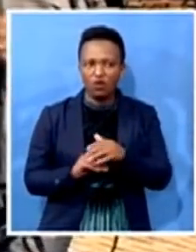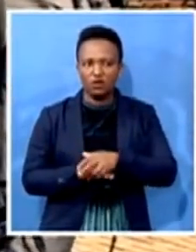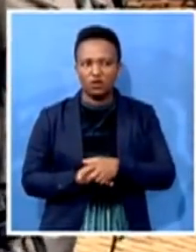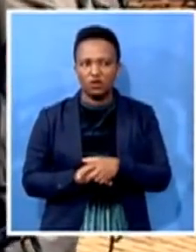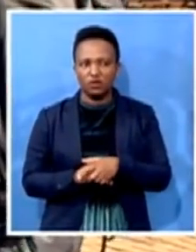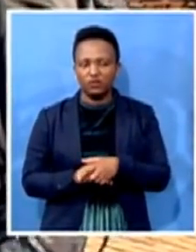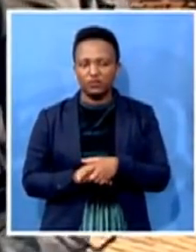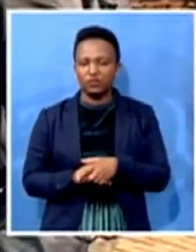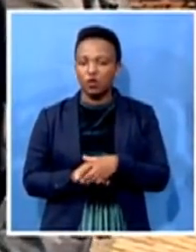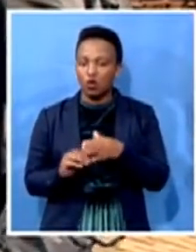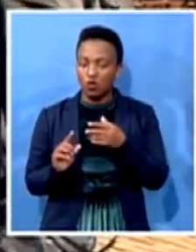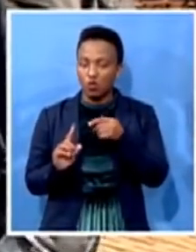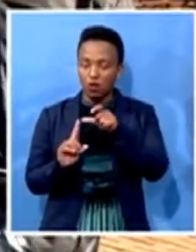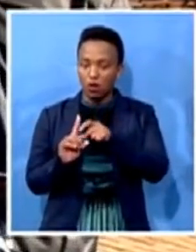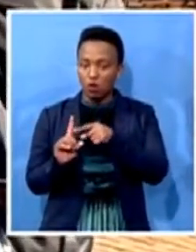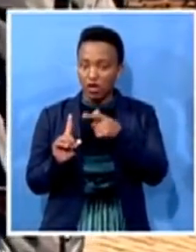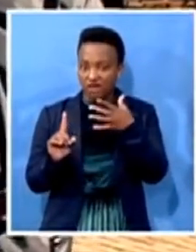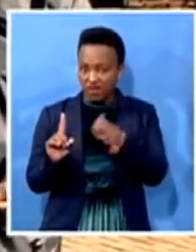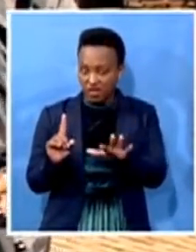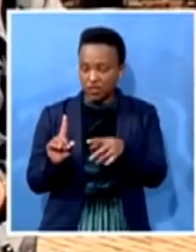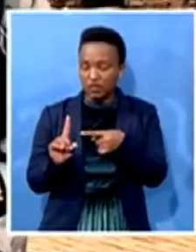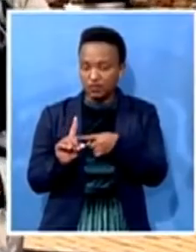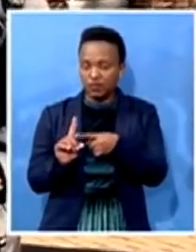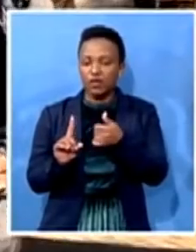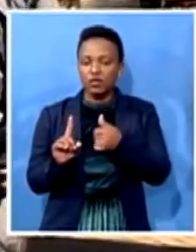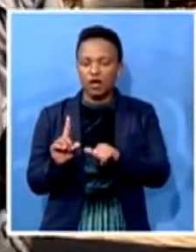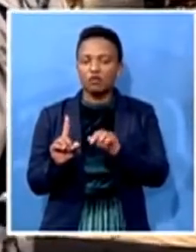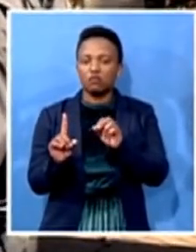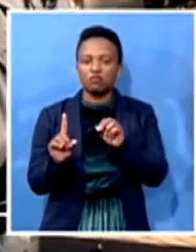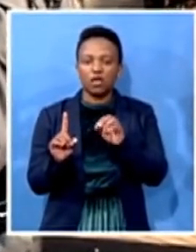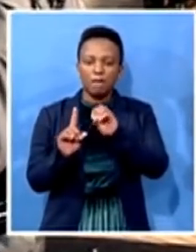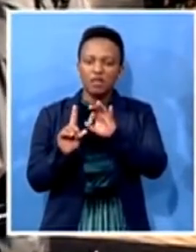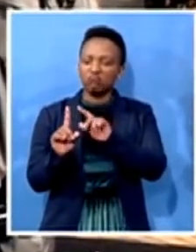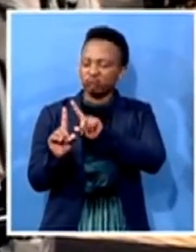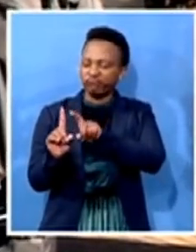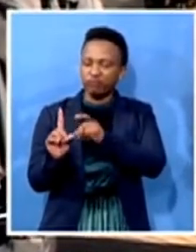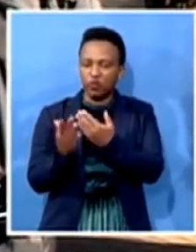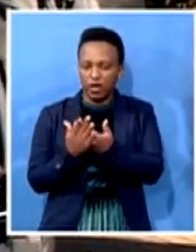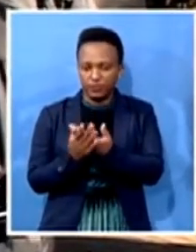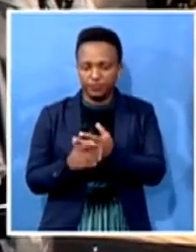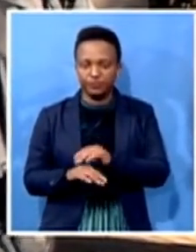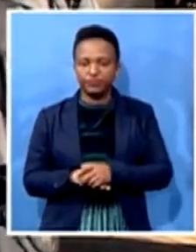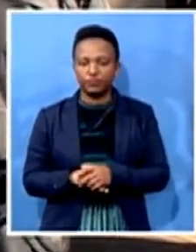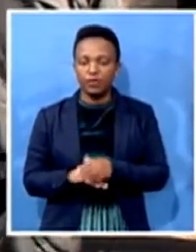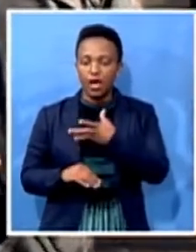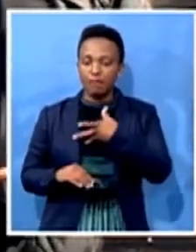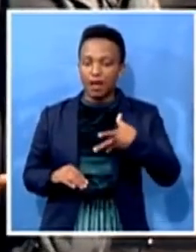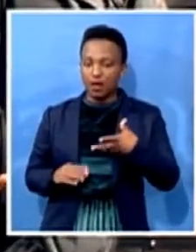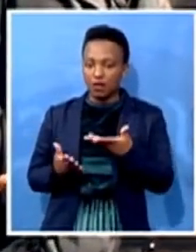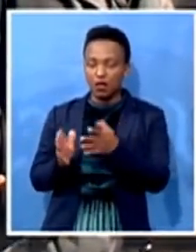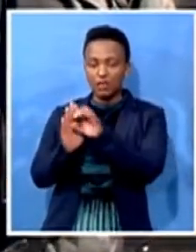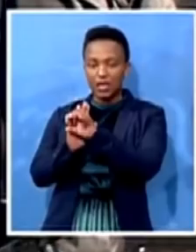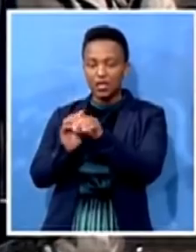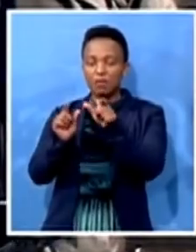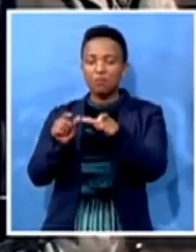allow a round of questions just for clarity seeking. Mama, these are the members of the media that you've agreed to